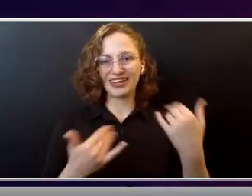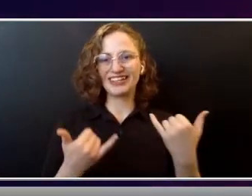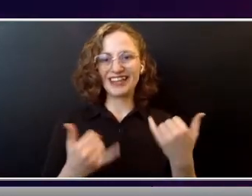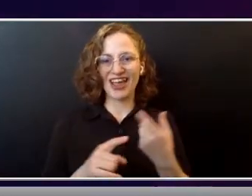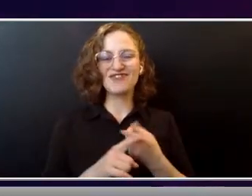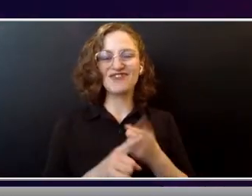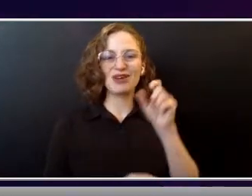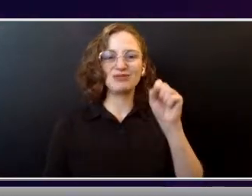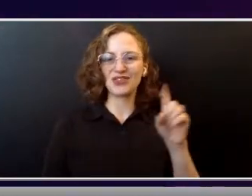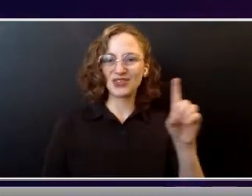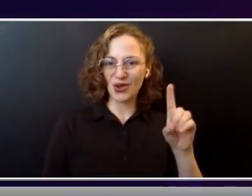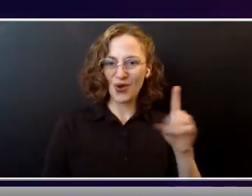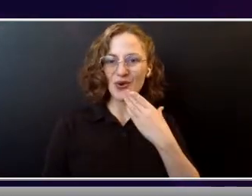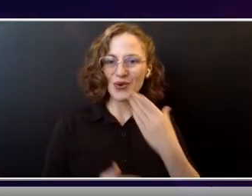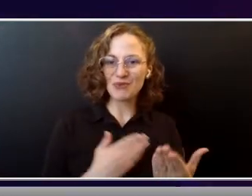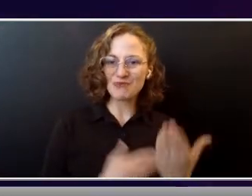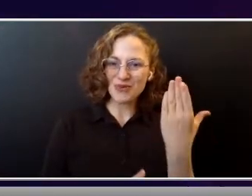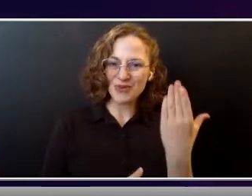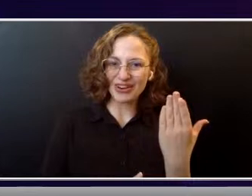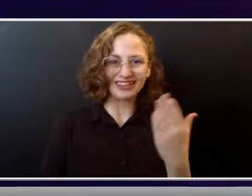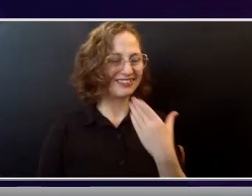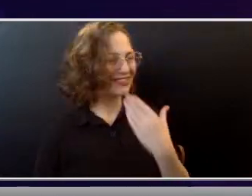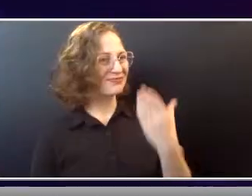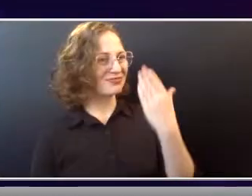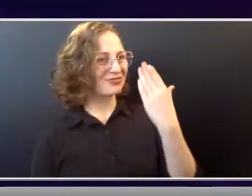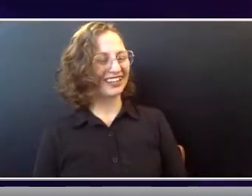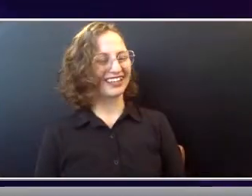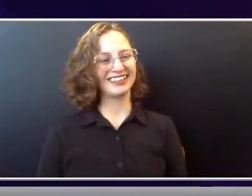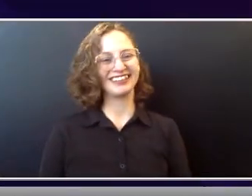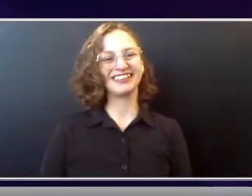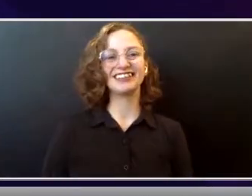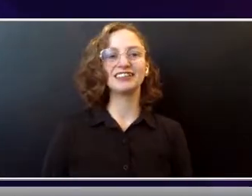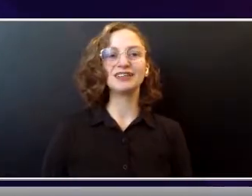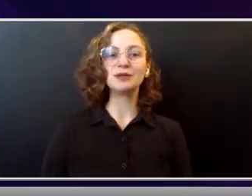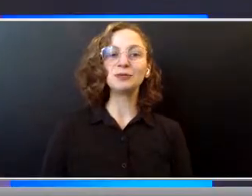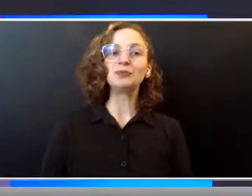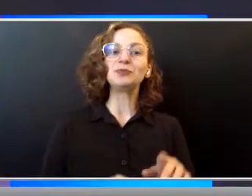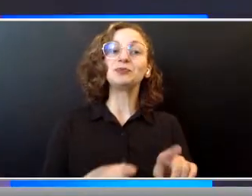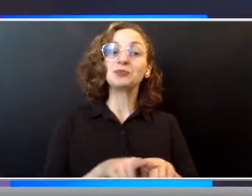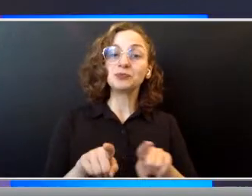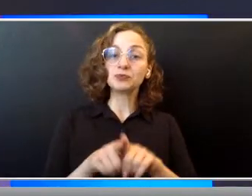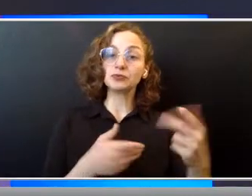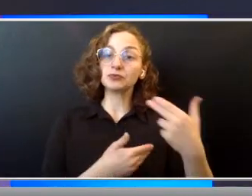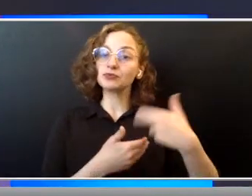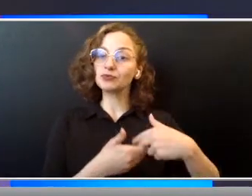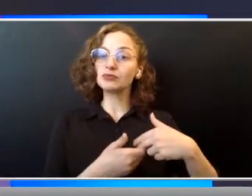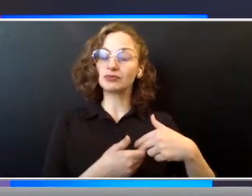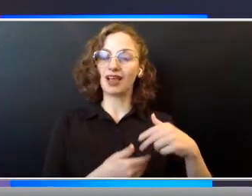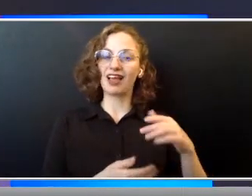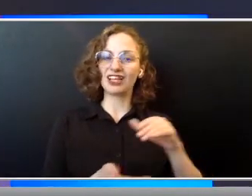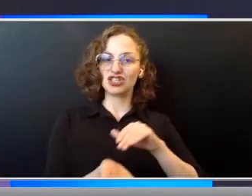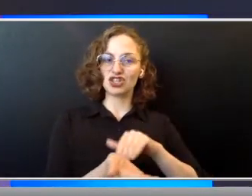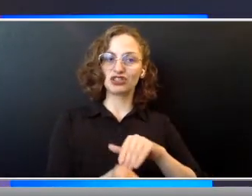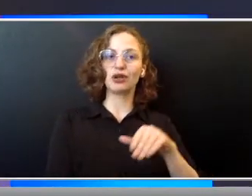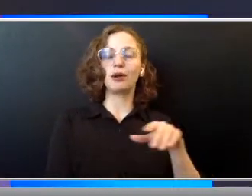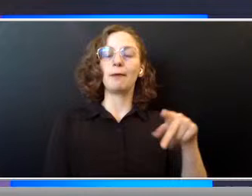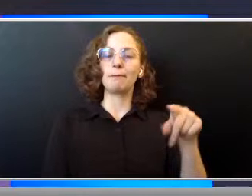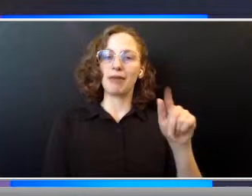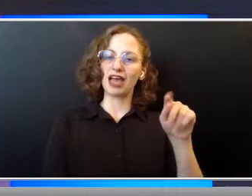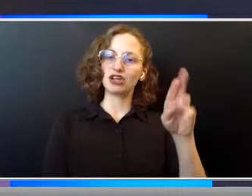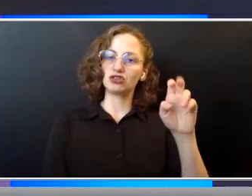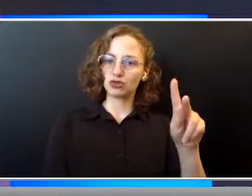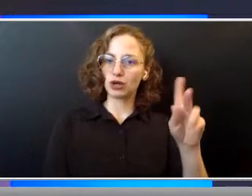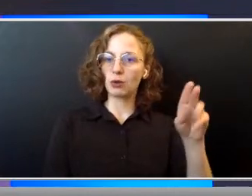ladies. Good morning. And we are also joined by Aubrey's doctor, Dr. Patrick Moriarty. He's the director of